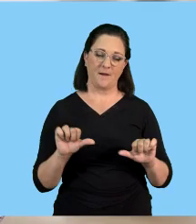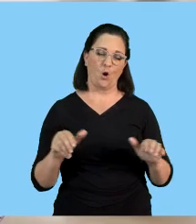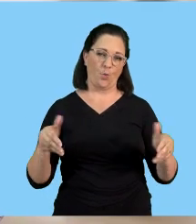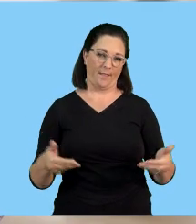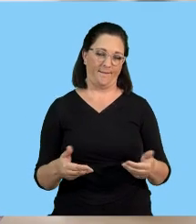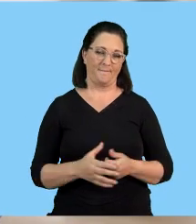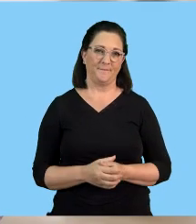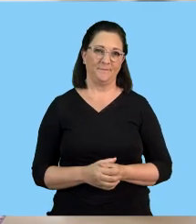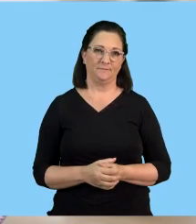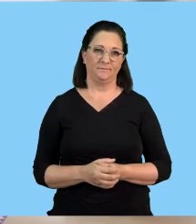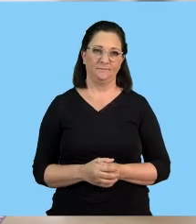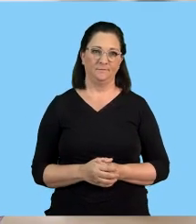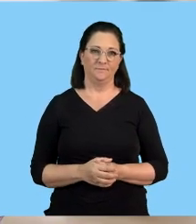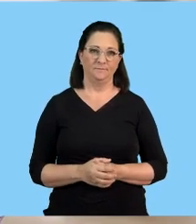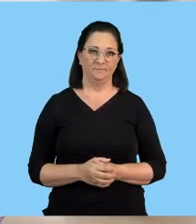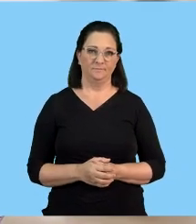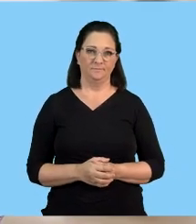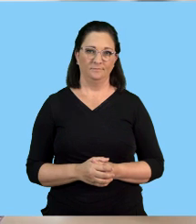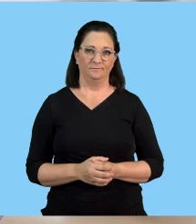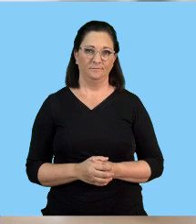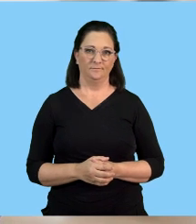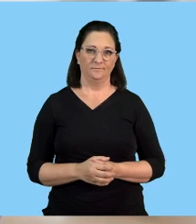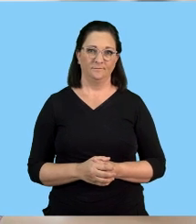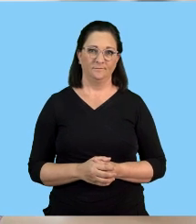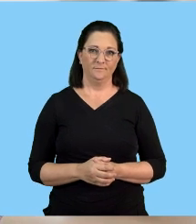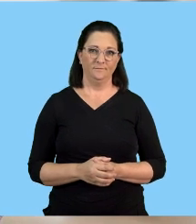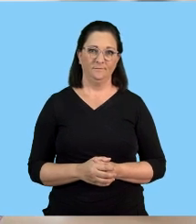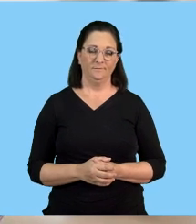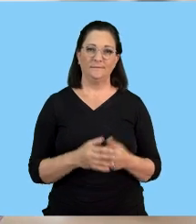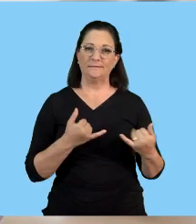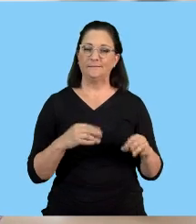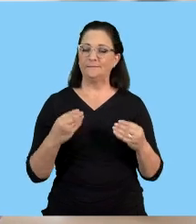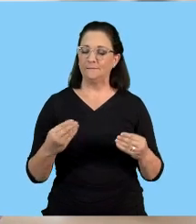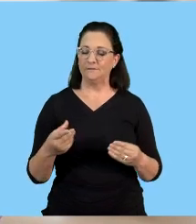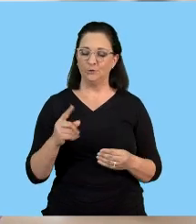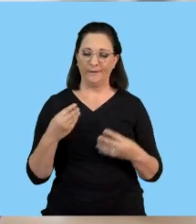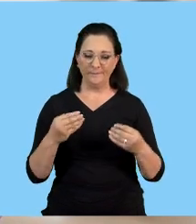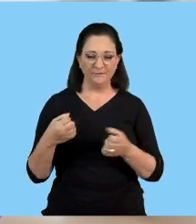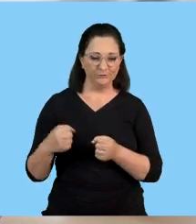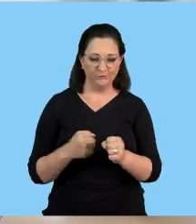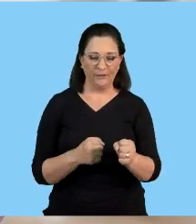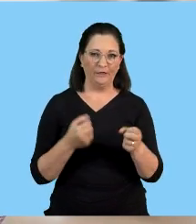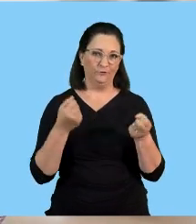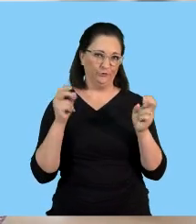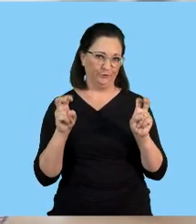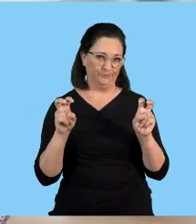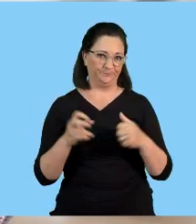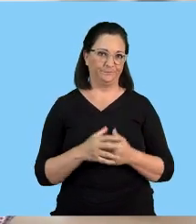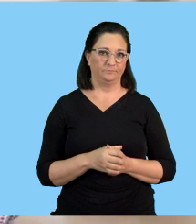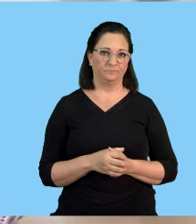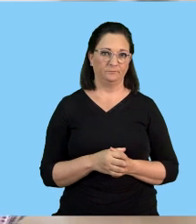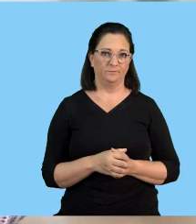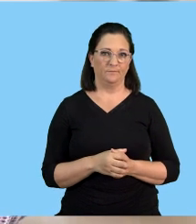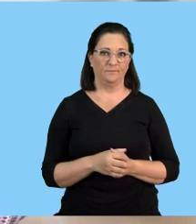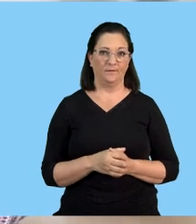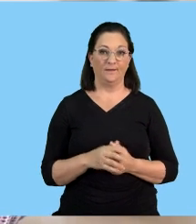Welcome back from an ad break. As mentioned, we are still busy with the business strategy as a topic. So now we